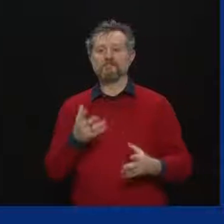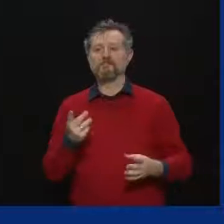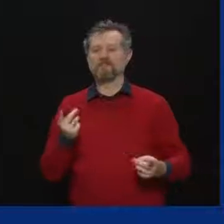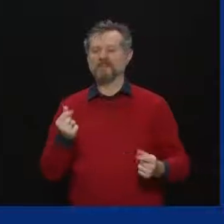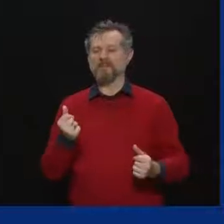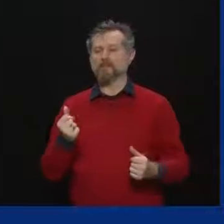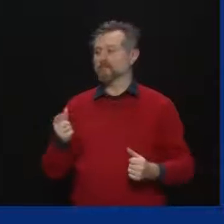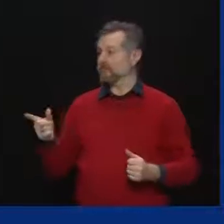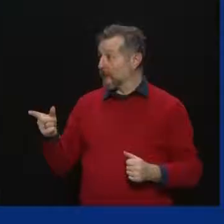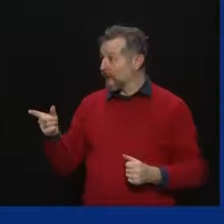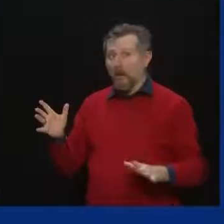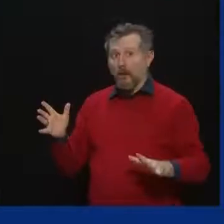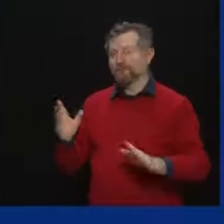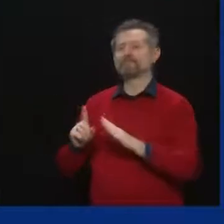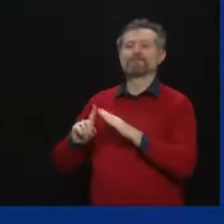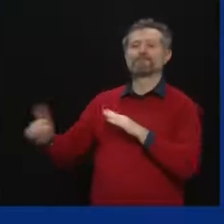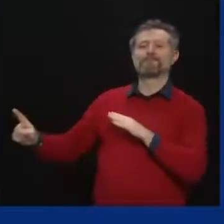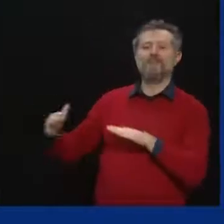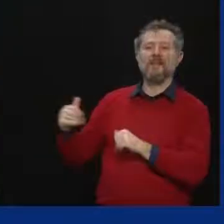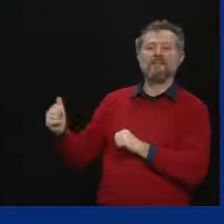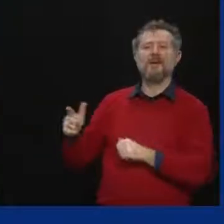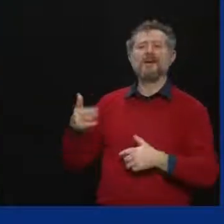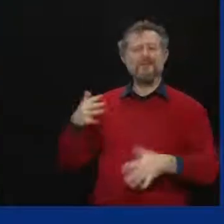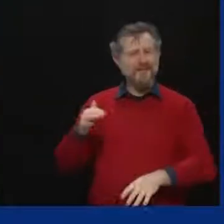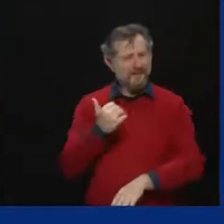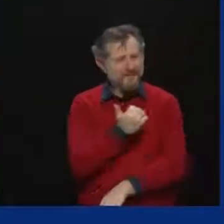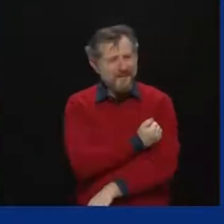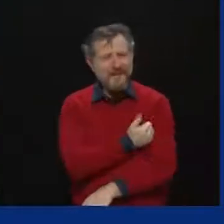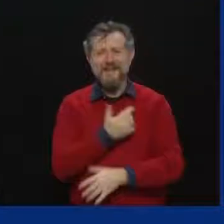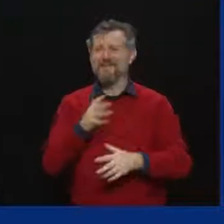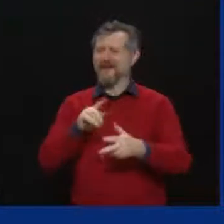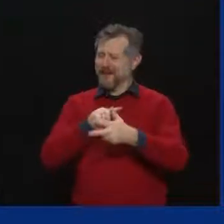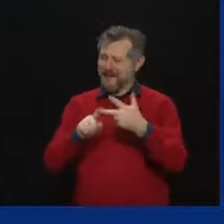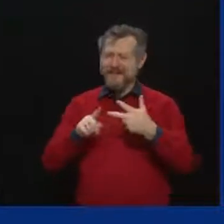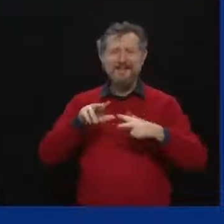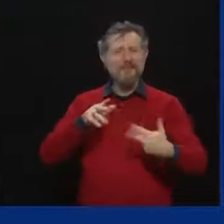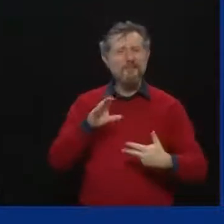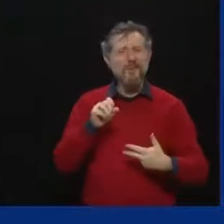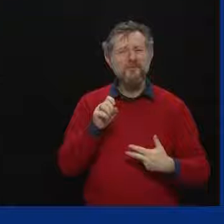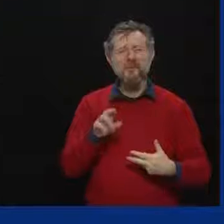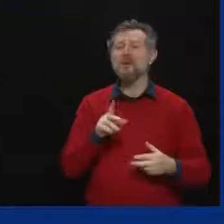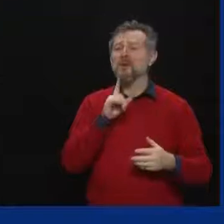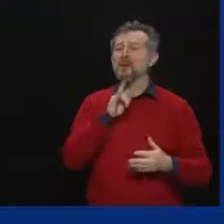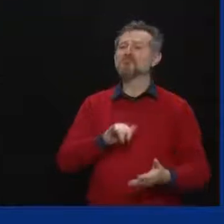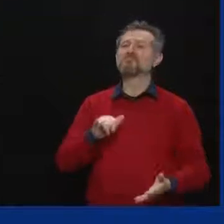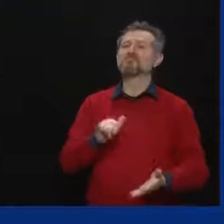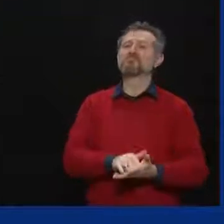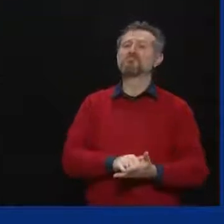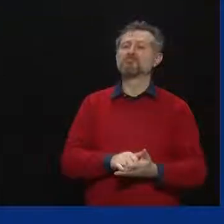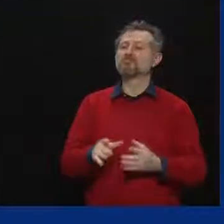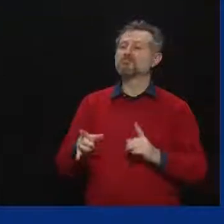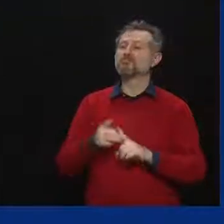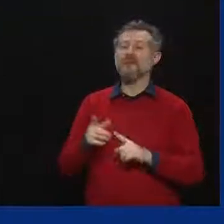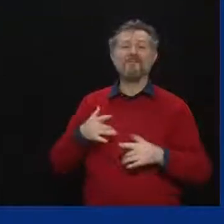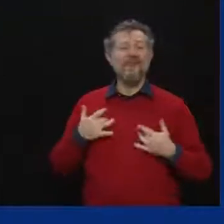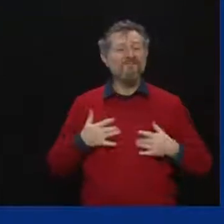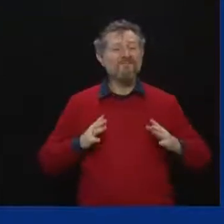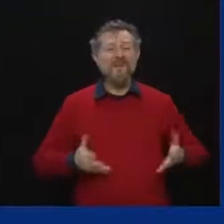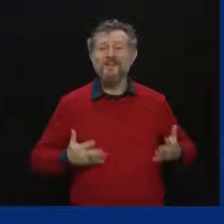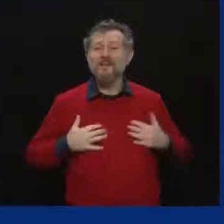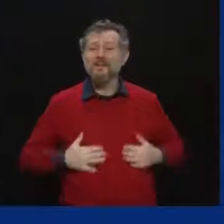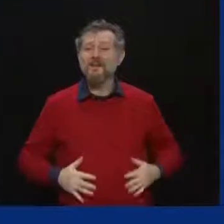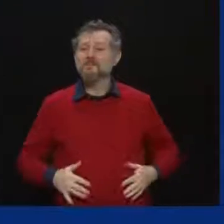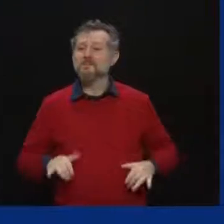results. Of course, she is vaccinated and boosted, so this would be a breakthrough case, but she's feeling fine, and we're thinking about her